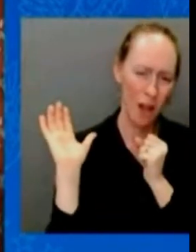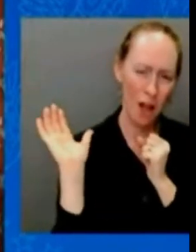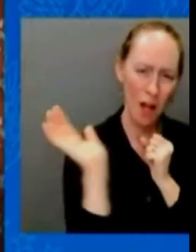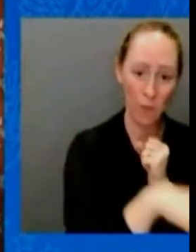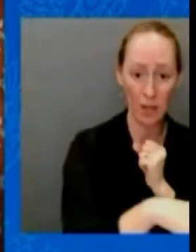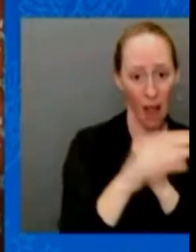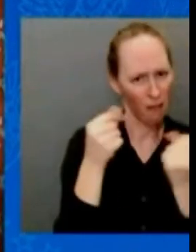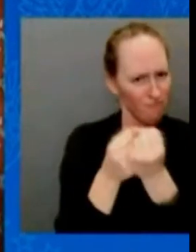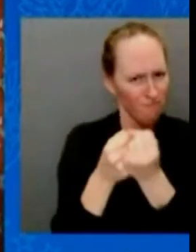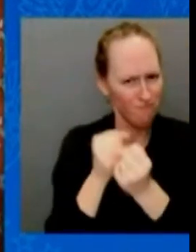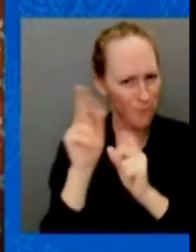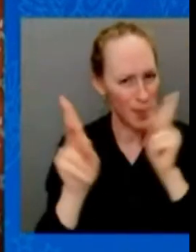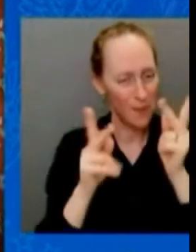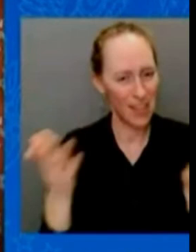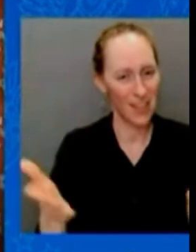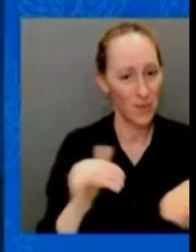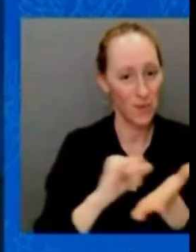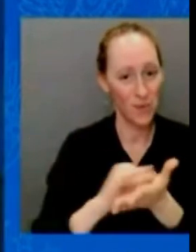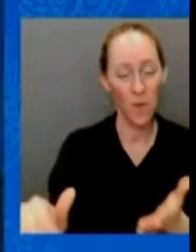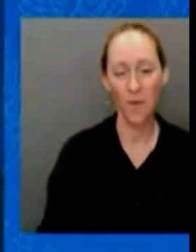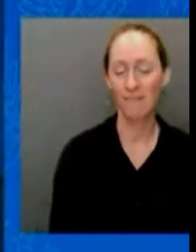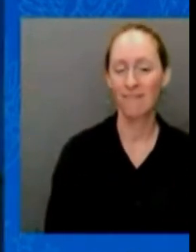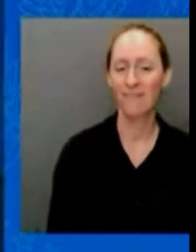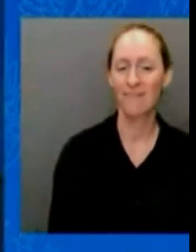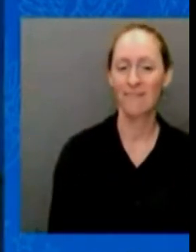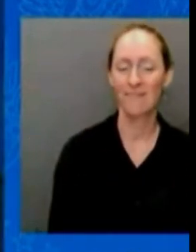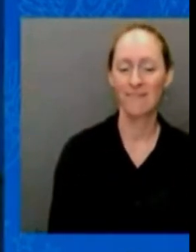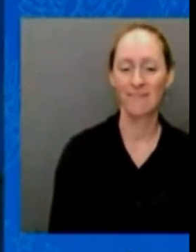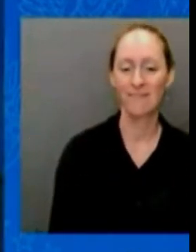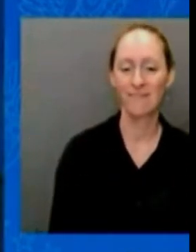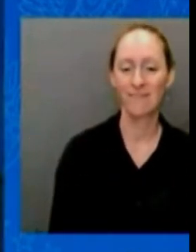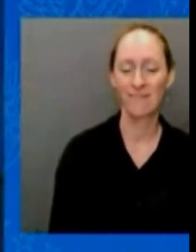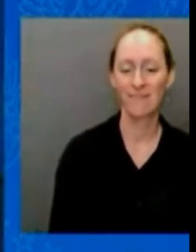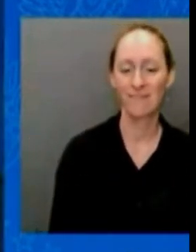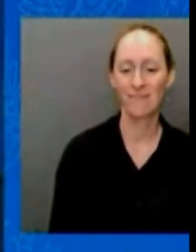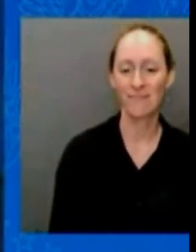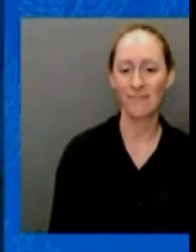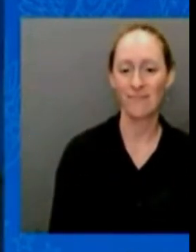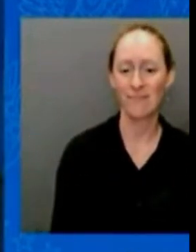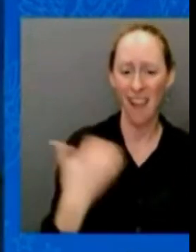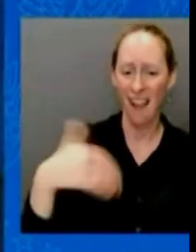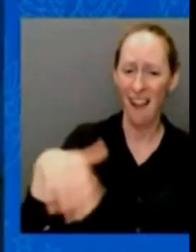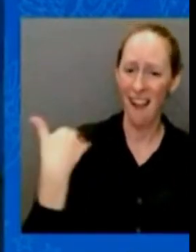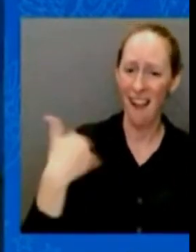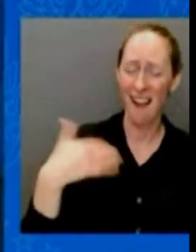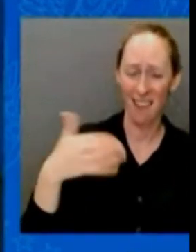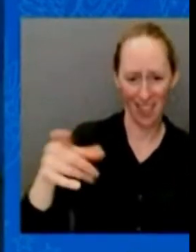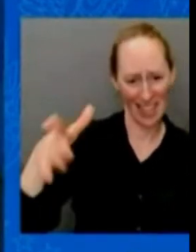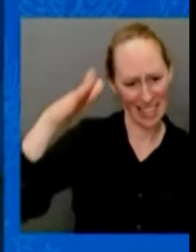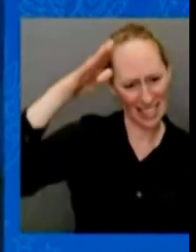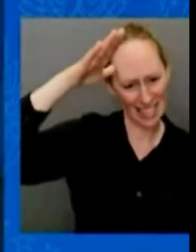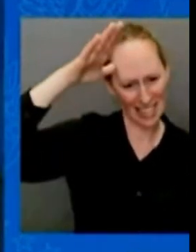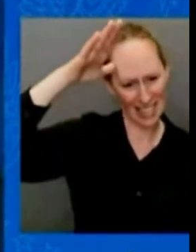Yeah. Senator, you were relentless, and that's why we are here today.